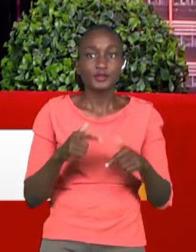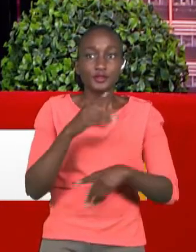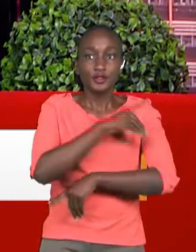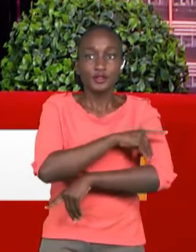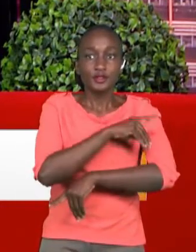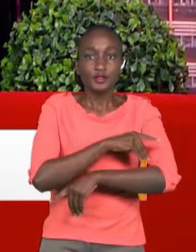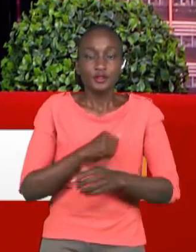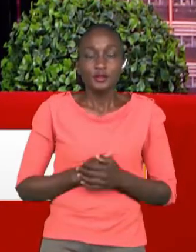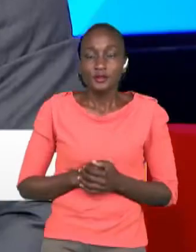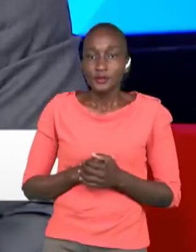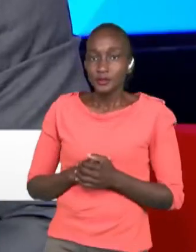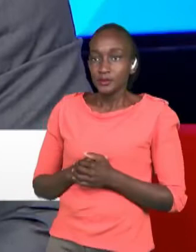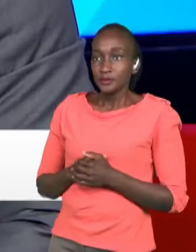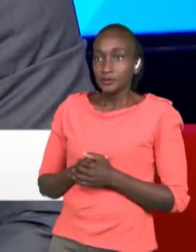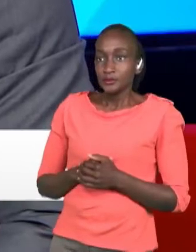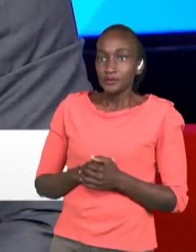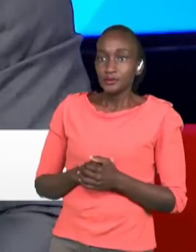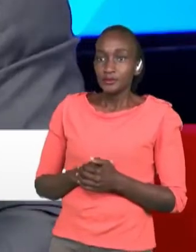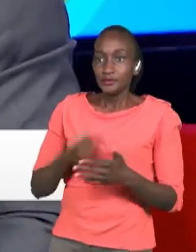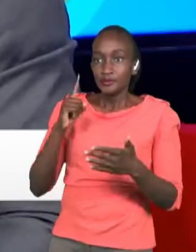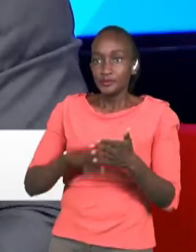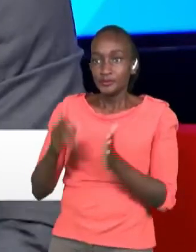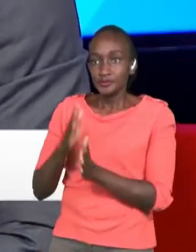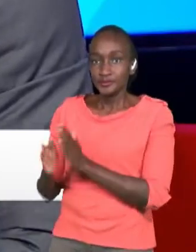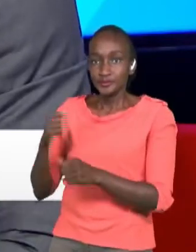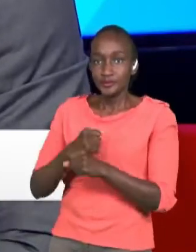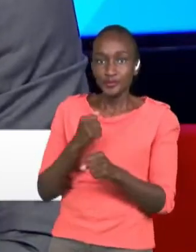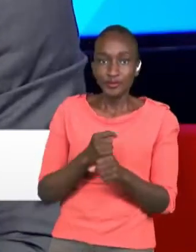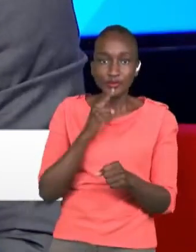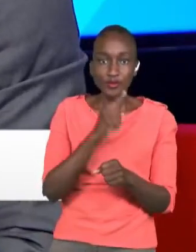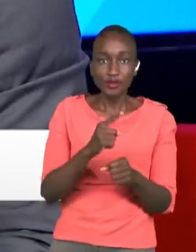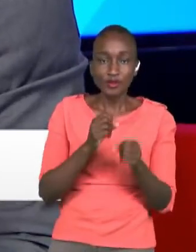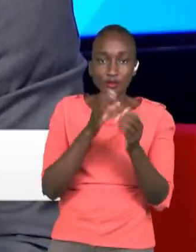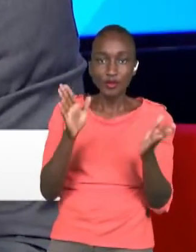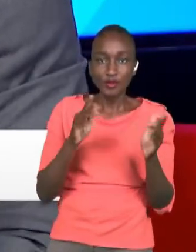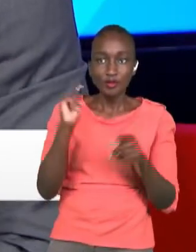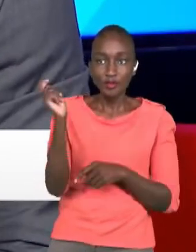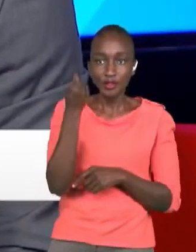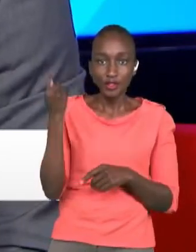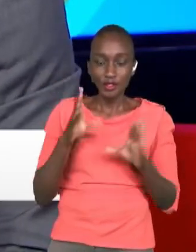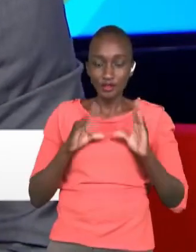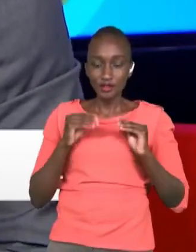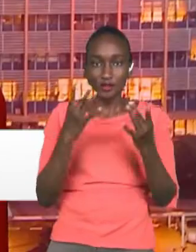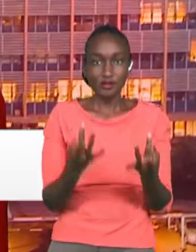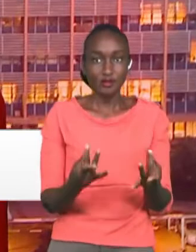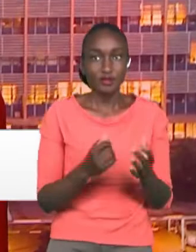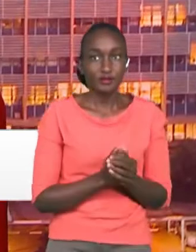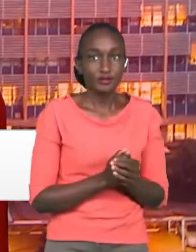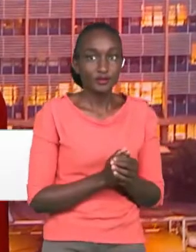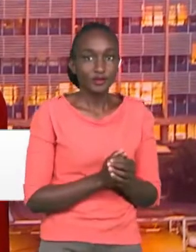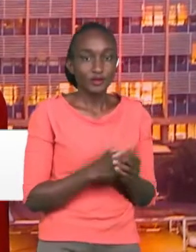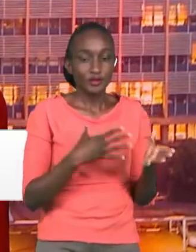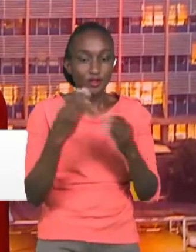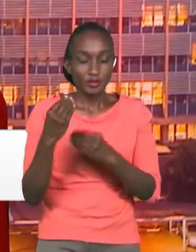event. Now, Dr. Seema, what are your organizations doing to ensure that more Kenyans uptake yoga? We are going school to